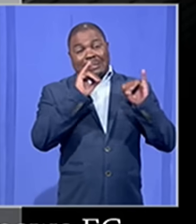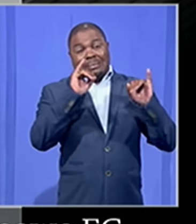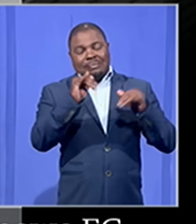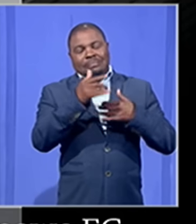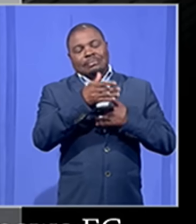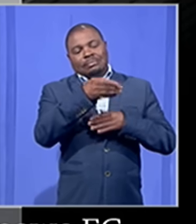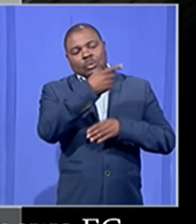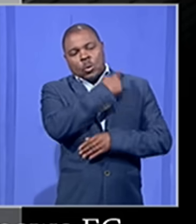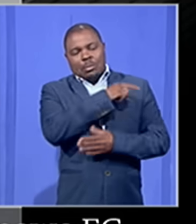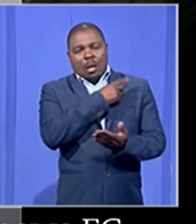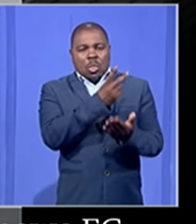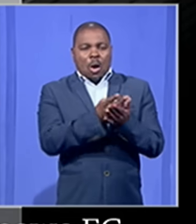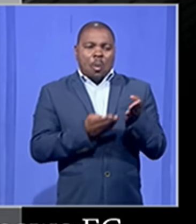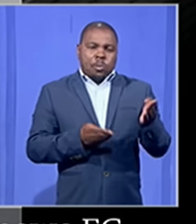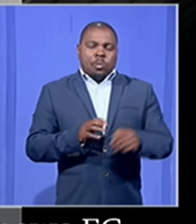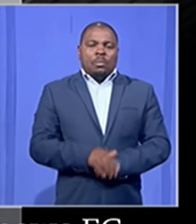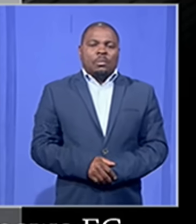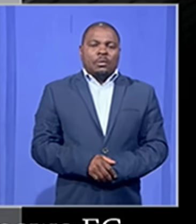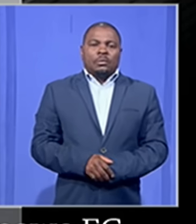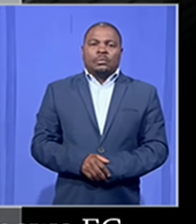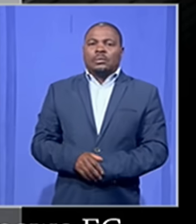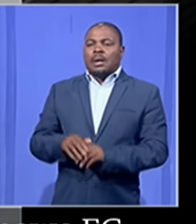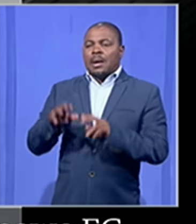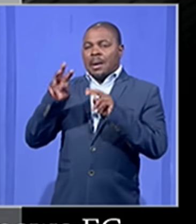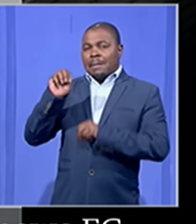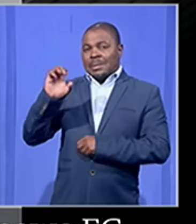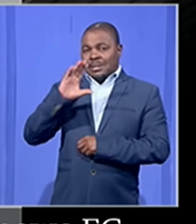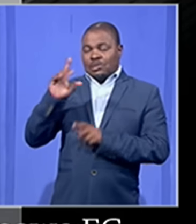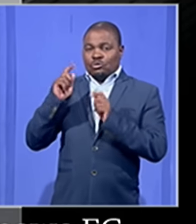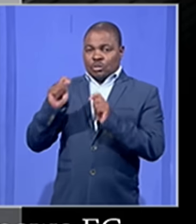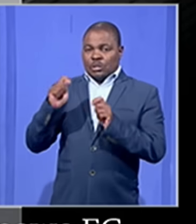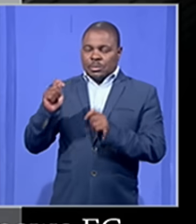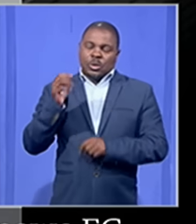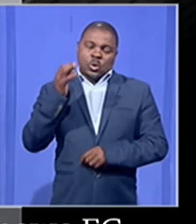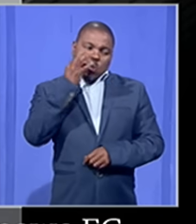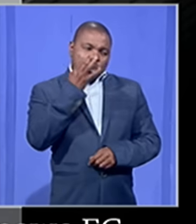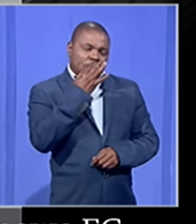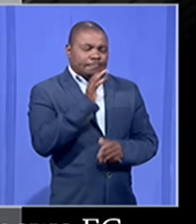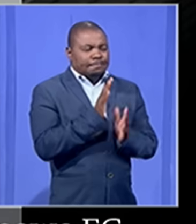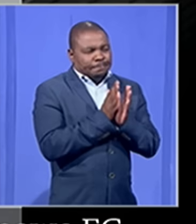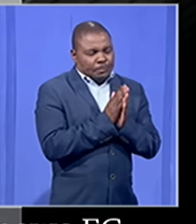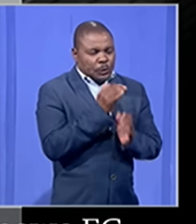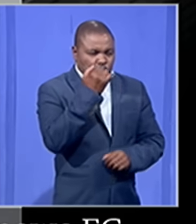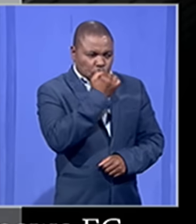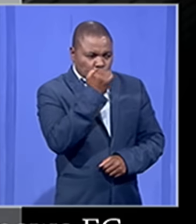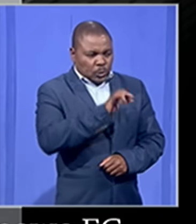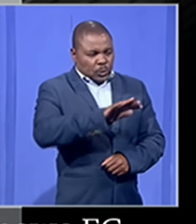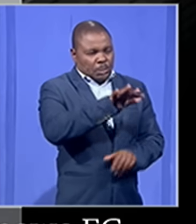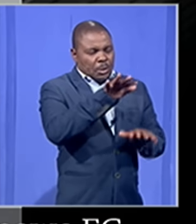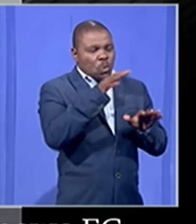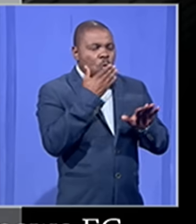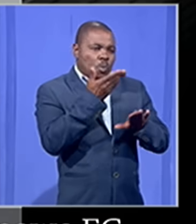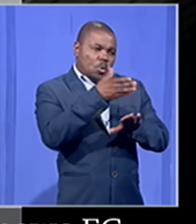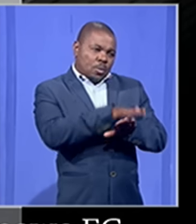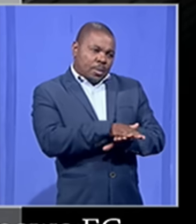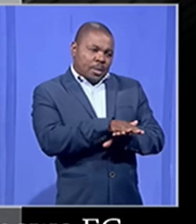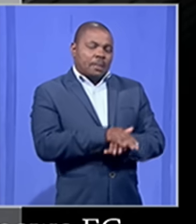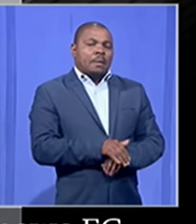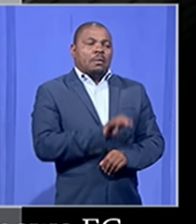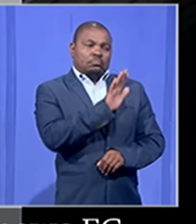Yeu Hospital. The Ministry for Transport in the Eastern Cape, Mr. Kolenglat, is extending his sincere word of condolences to those families who have lost their loved ones in this